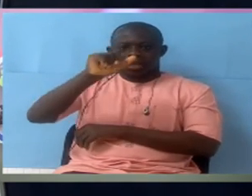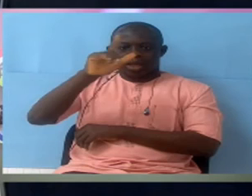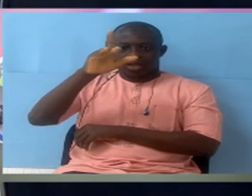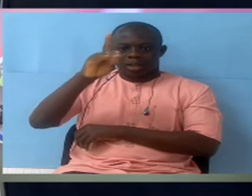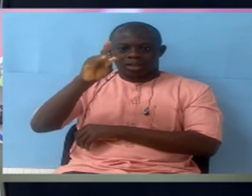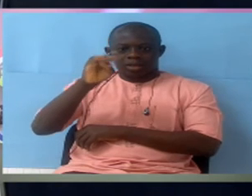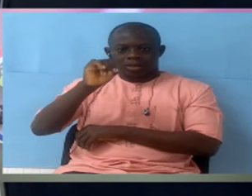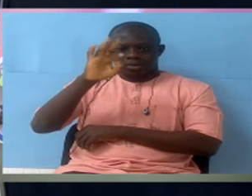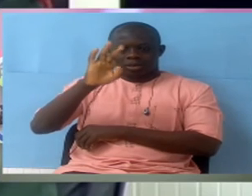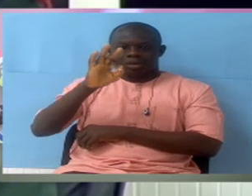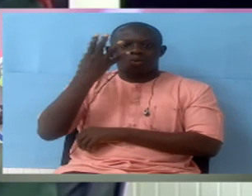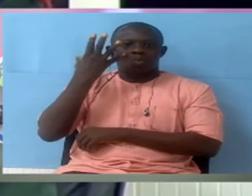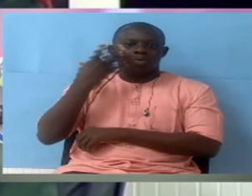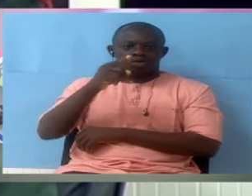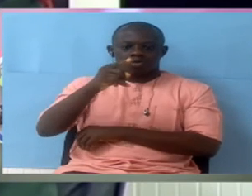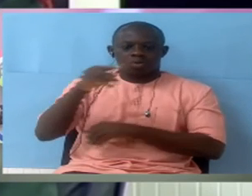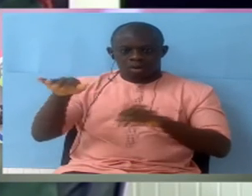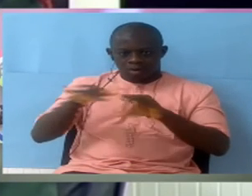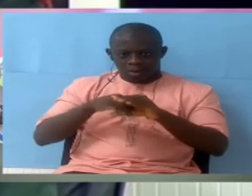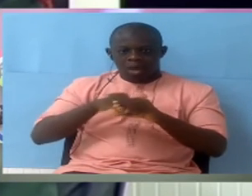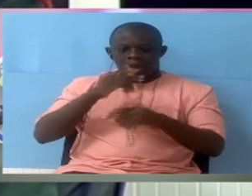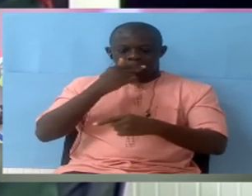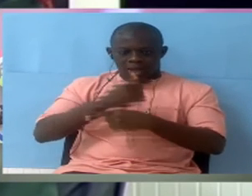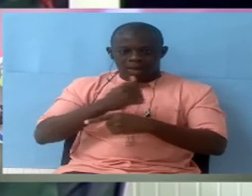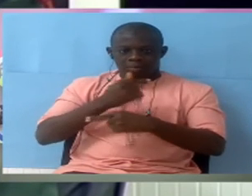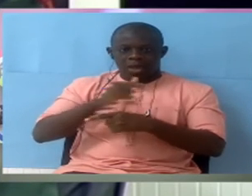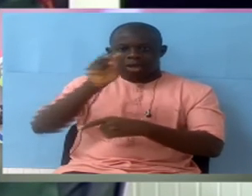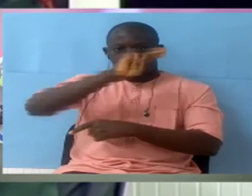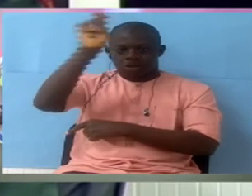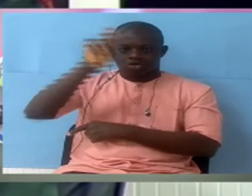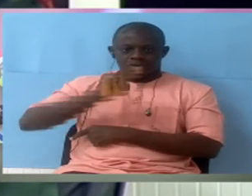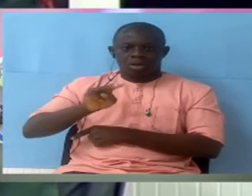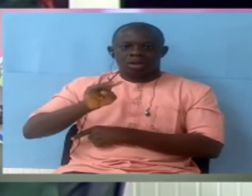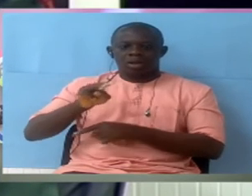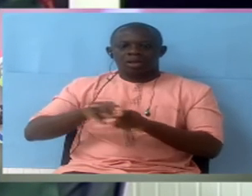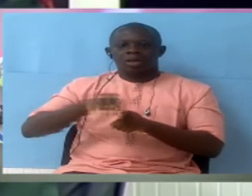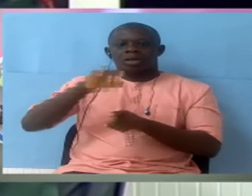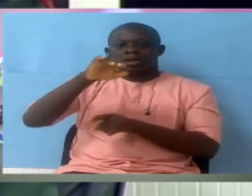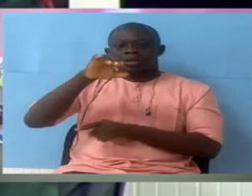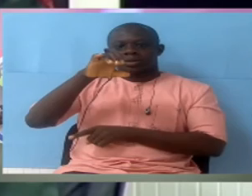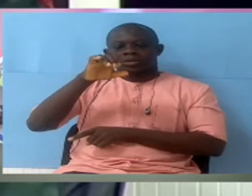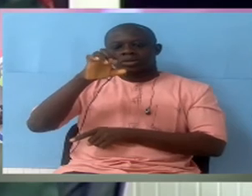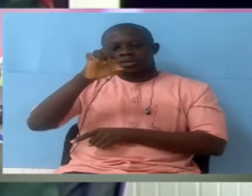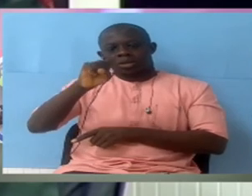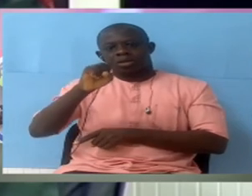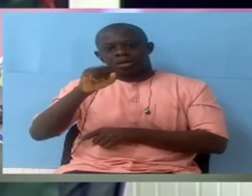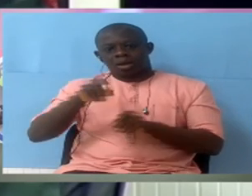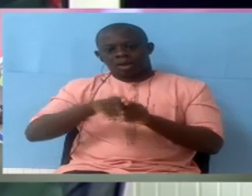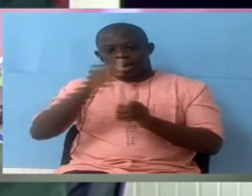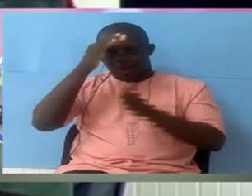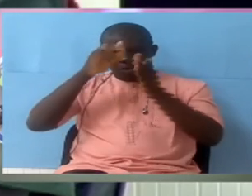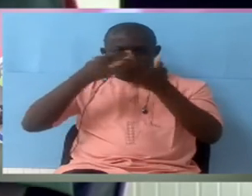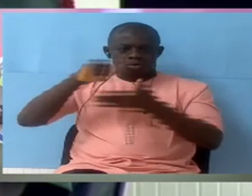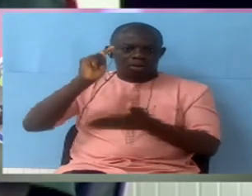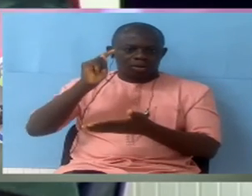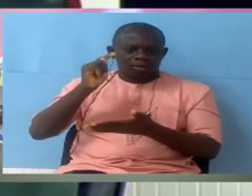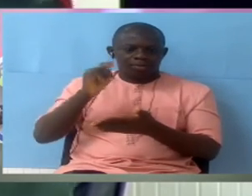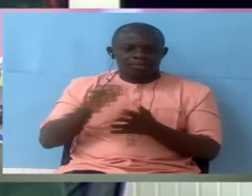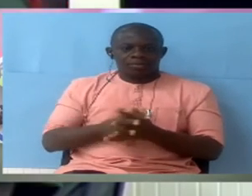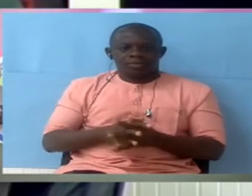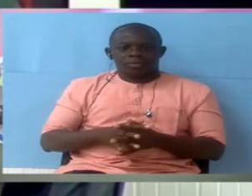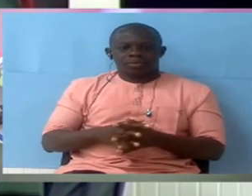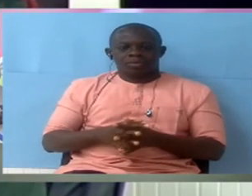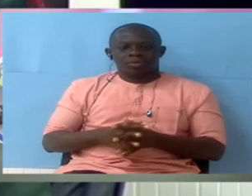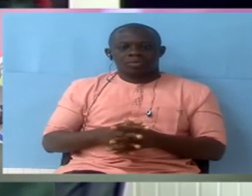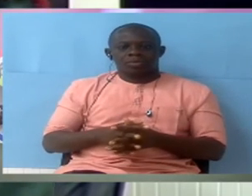correct? Bin ñu yo xama kama sama xama be nek officer cadet moy bi nga duggé ci Gambia National Army bi. No,